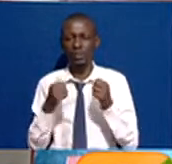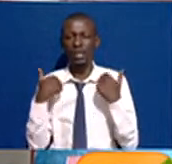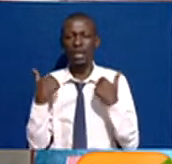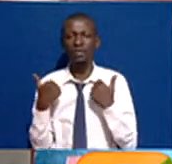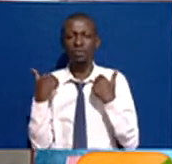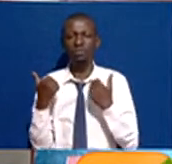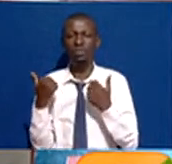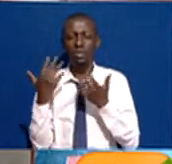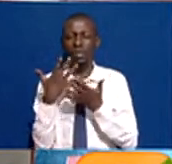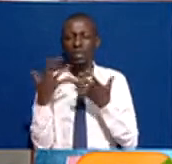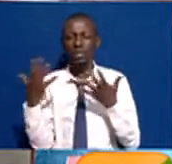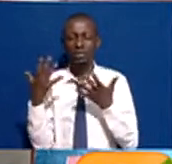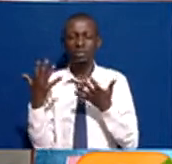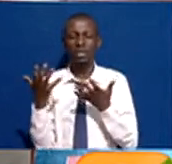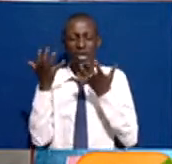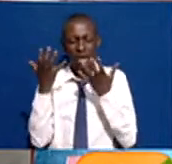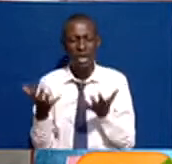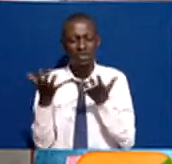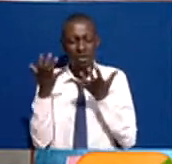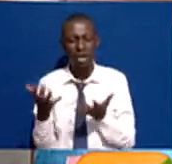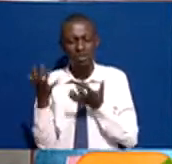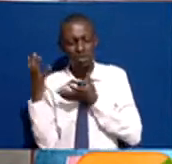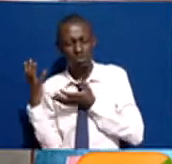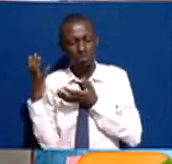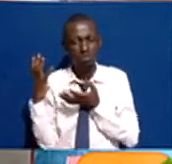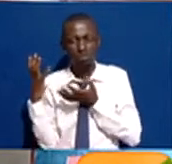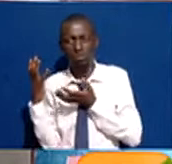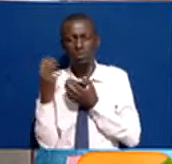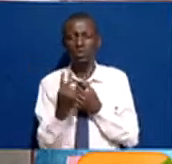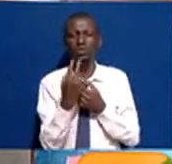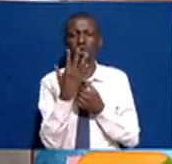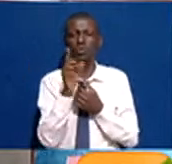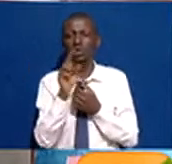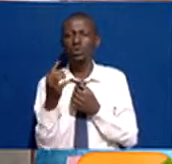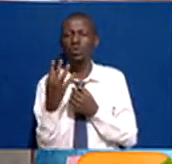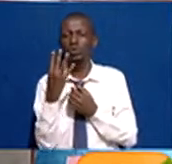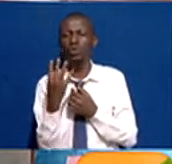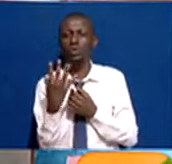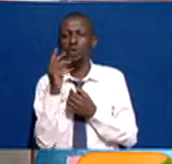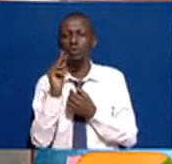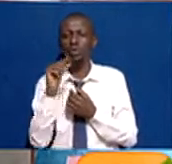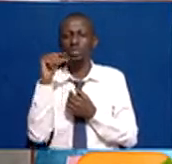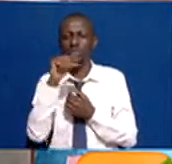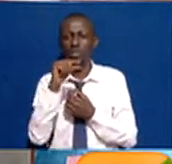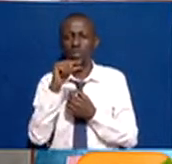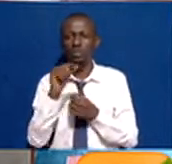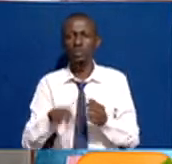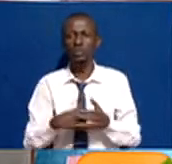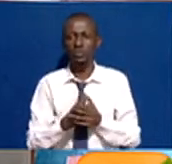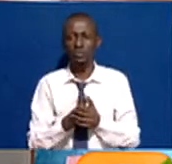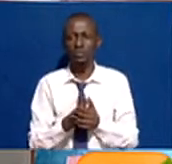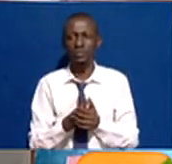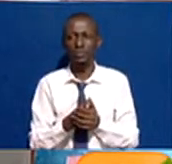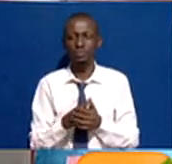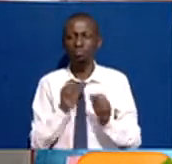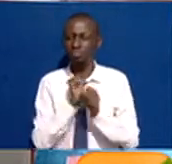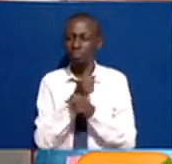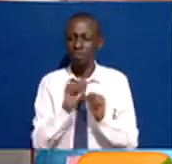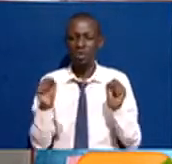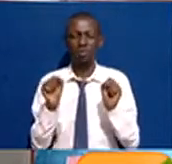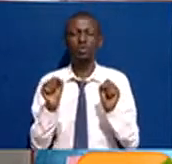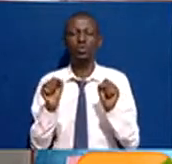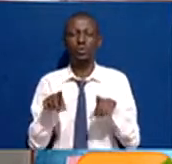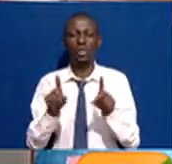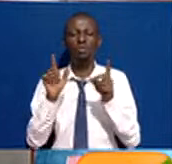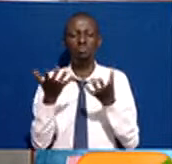loads that can be from 25 up to 45. You cannot be able to carry your own weight. It is not possible. And that